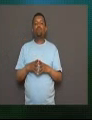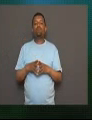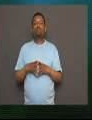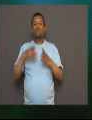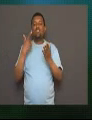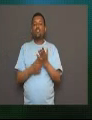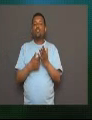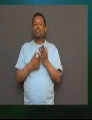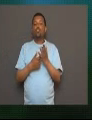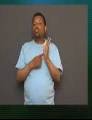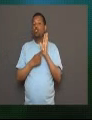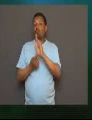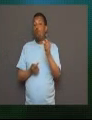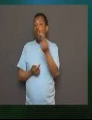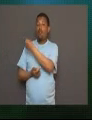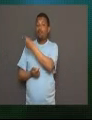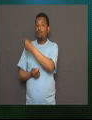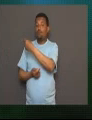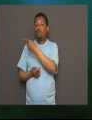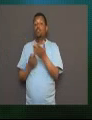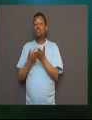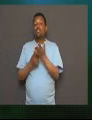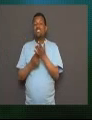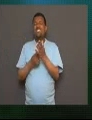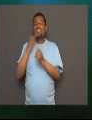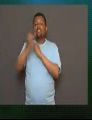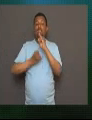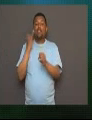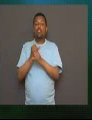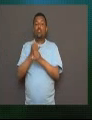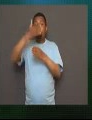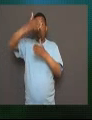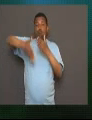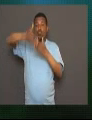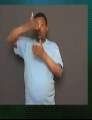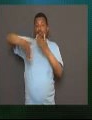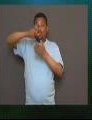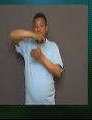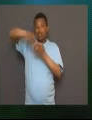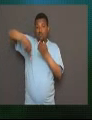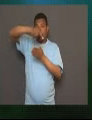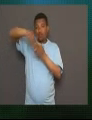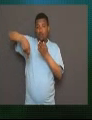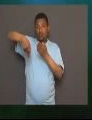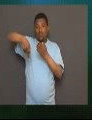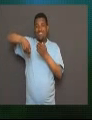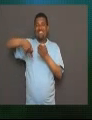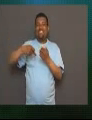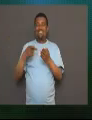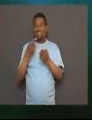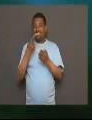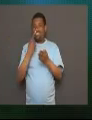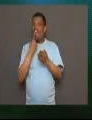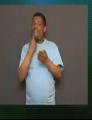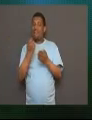The symbol that depicts an international border is a thick red line